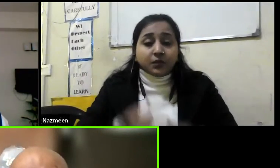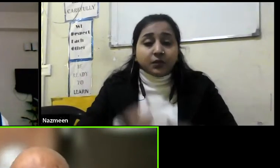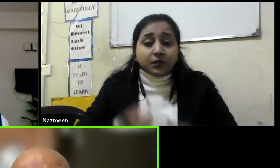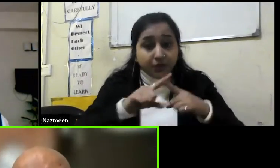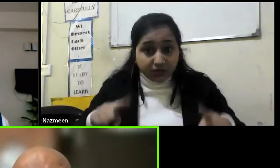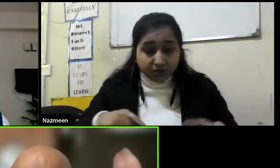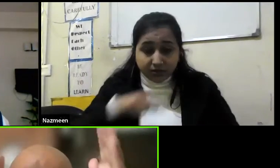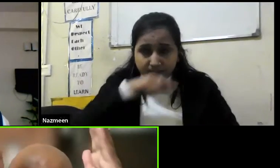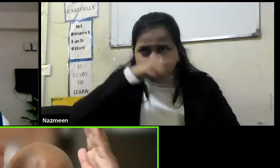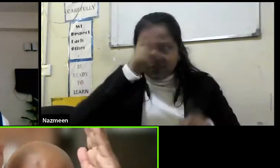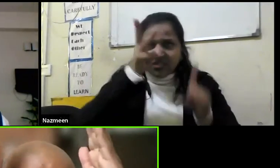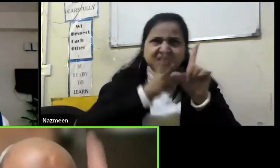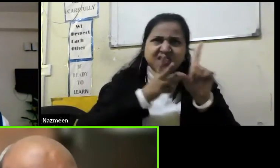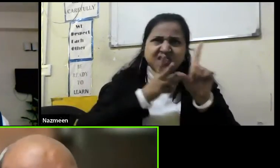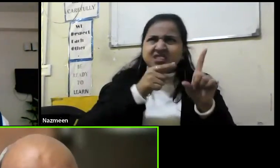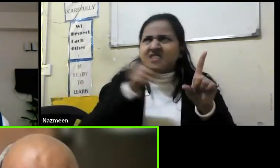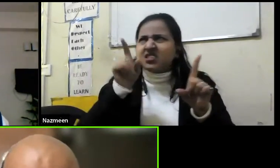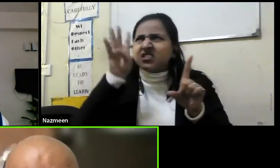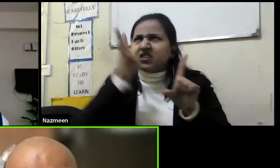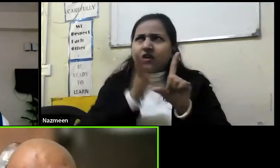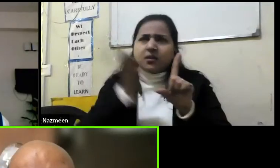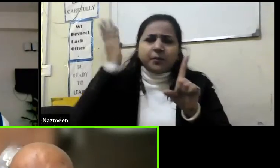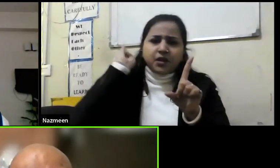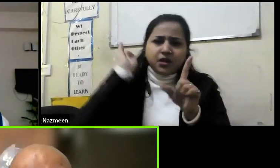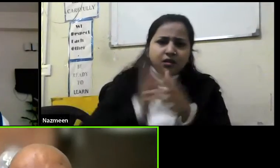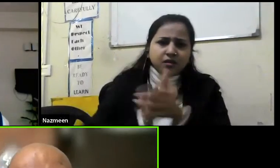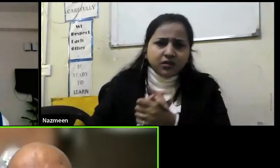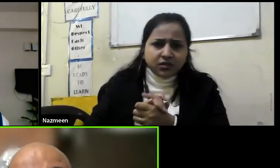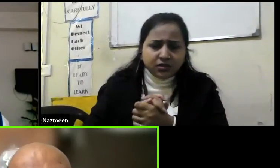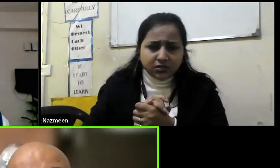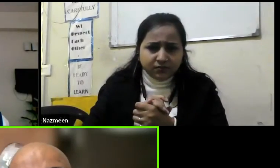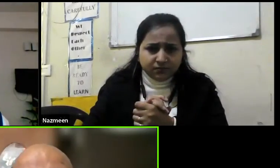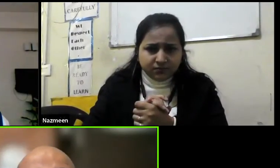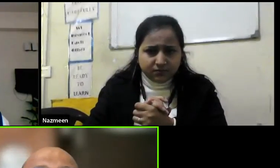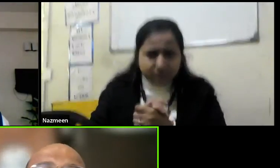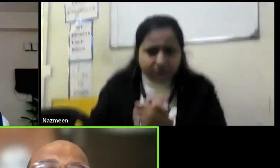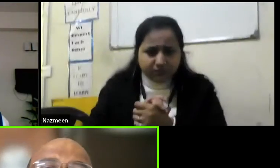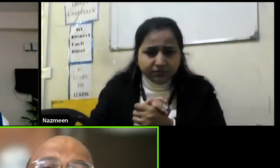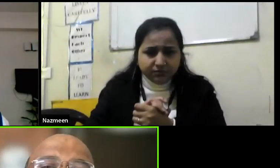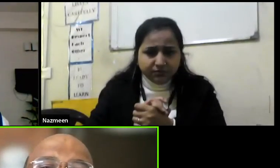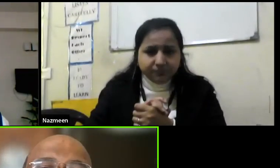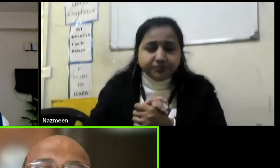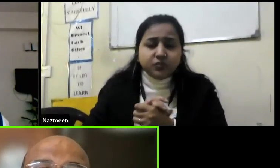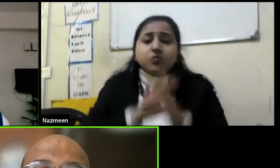3-4 years, we are continue to go mile deep, but go wide as well.